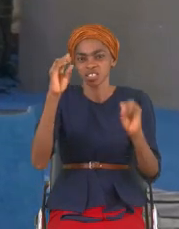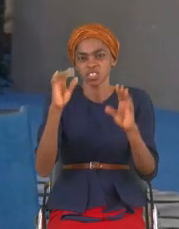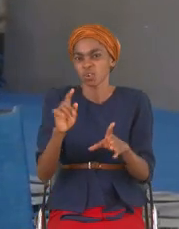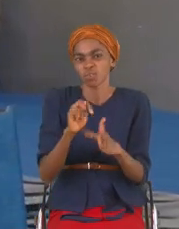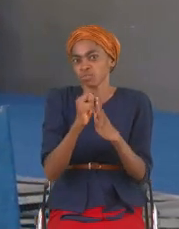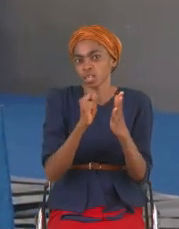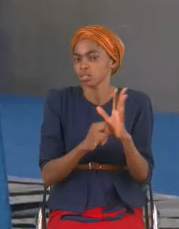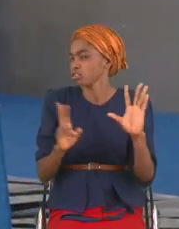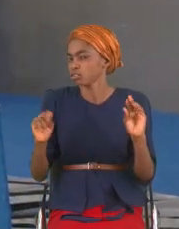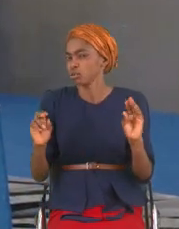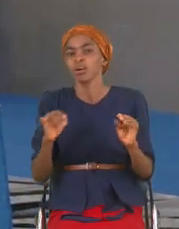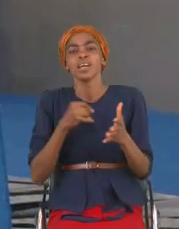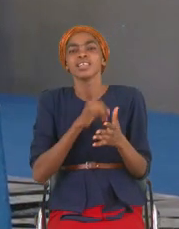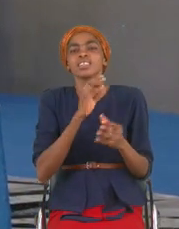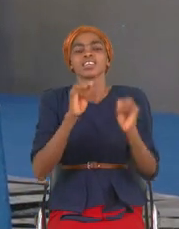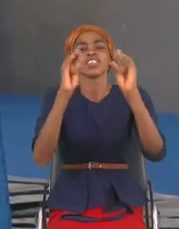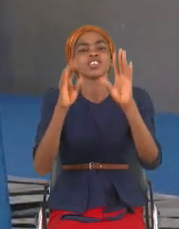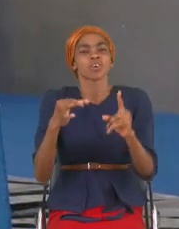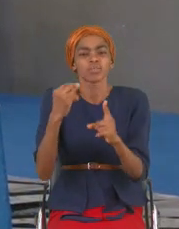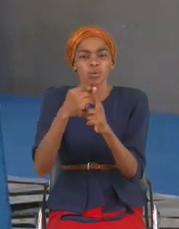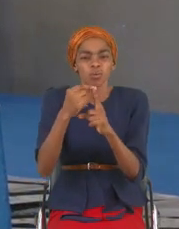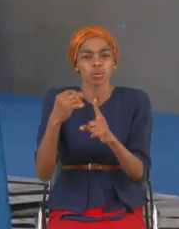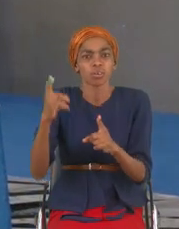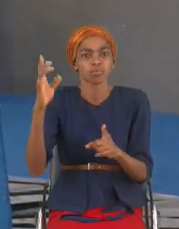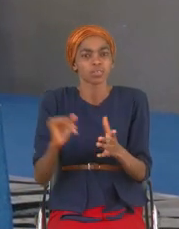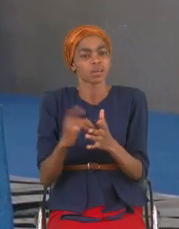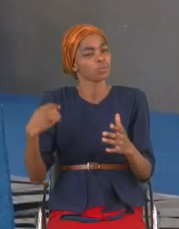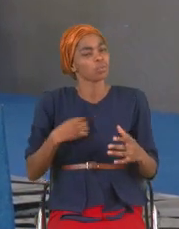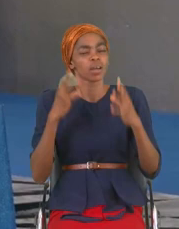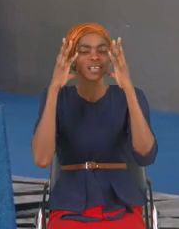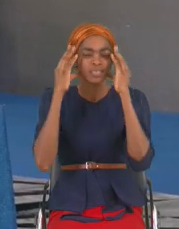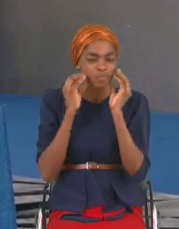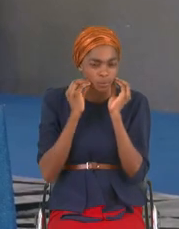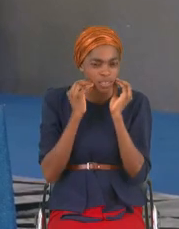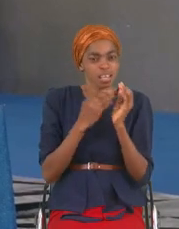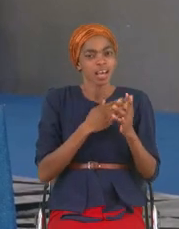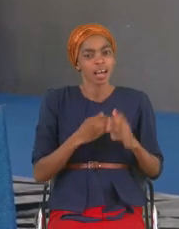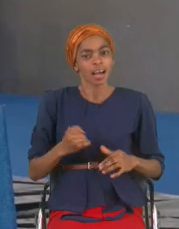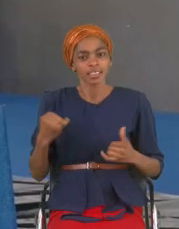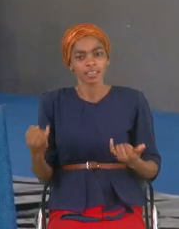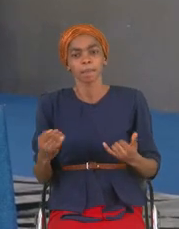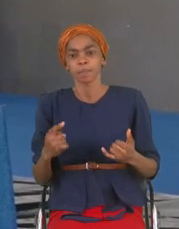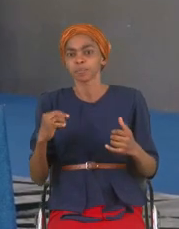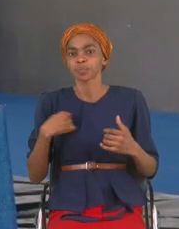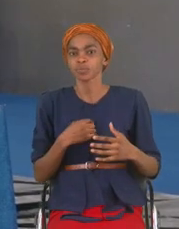teacher of the word that we can experience and will give off a strong life,